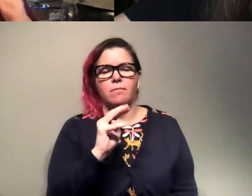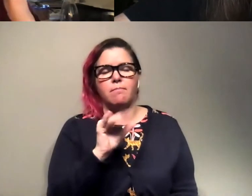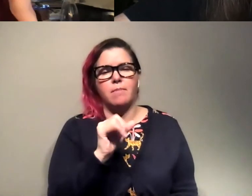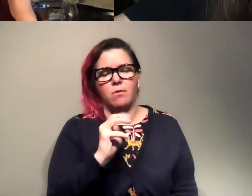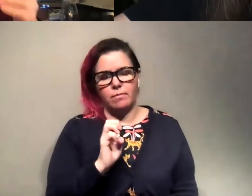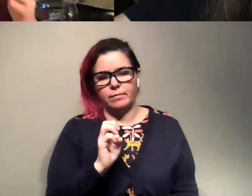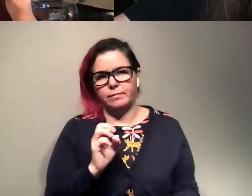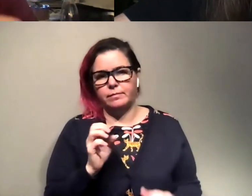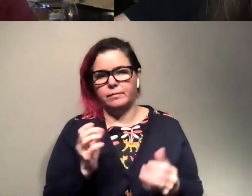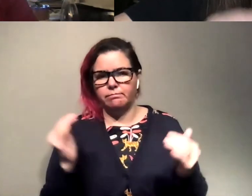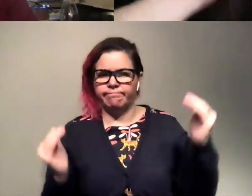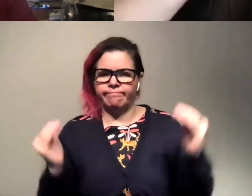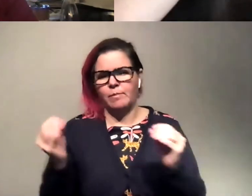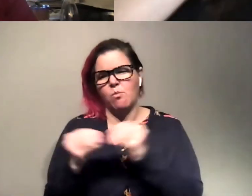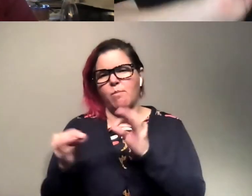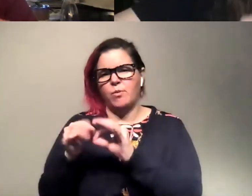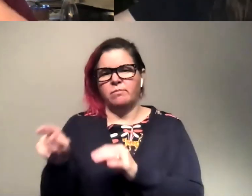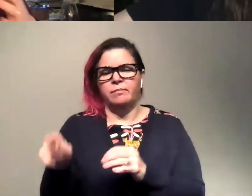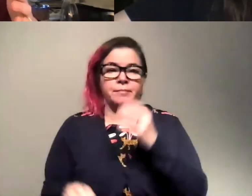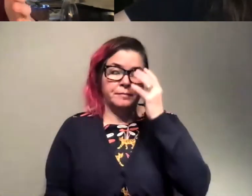that, especially if you are